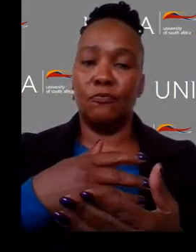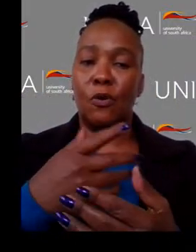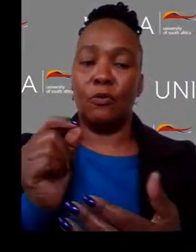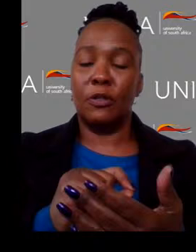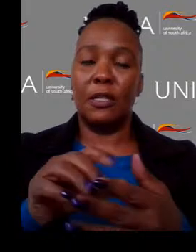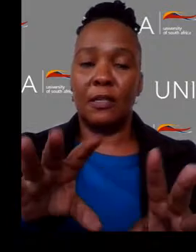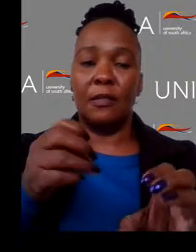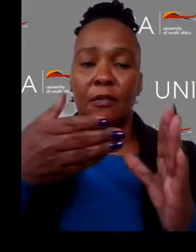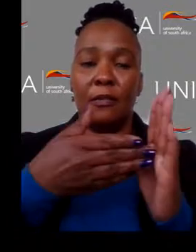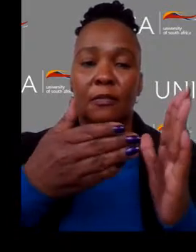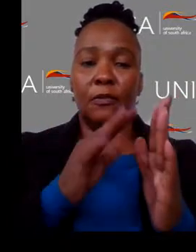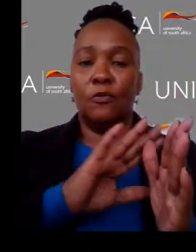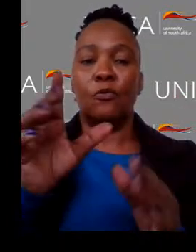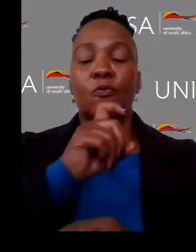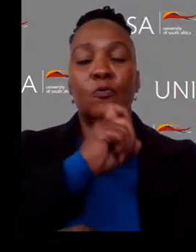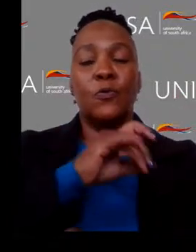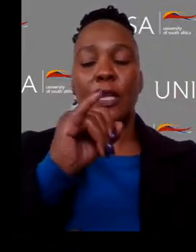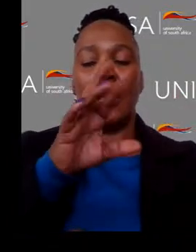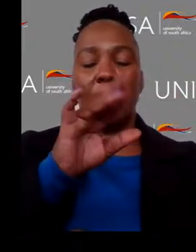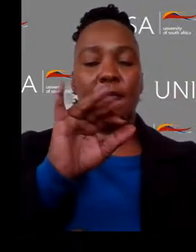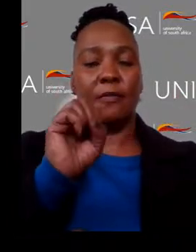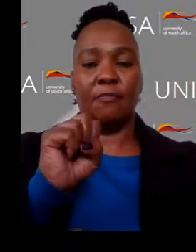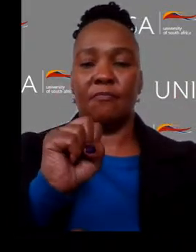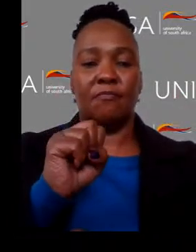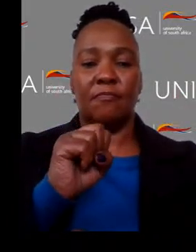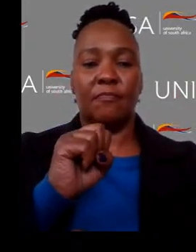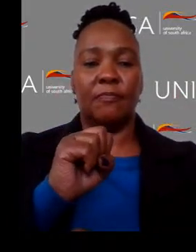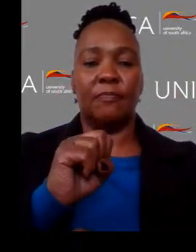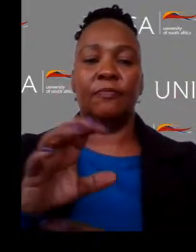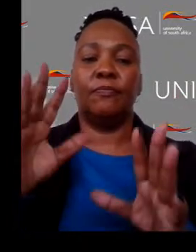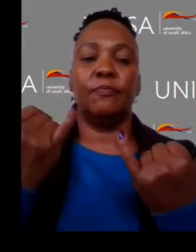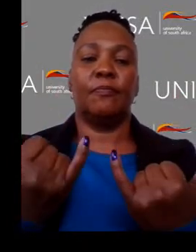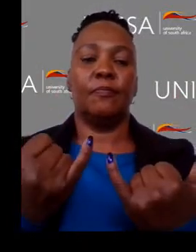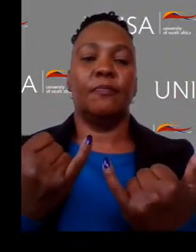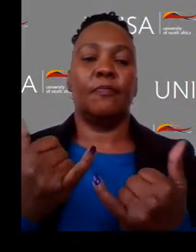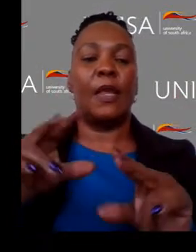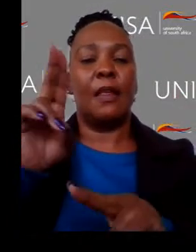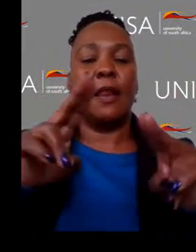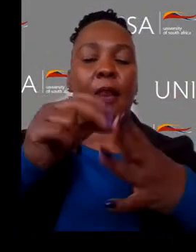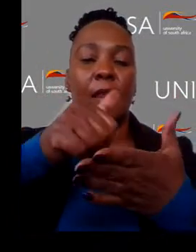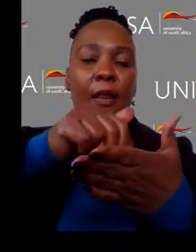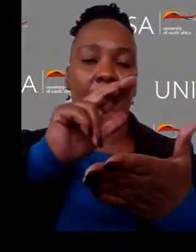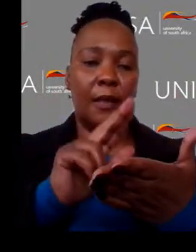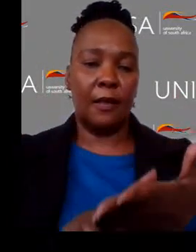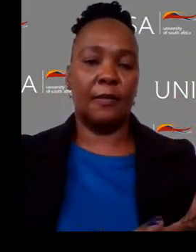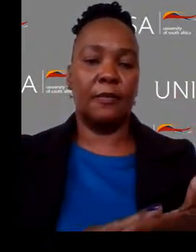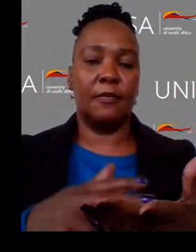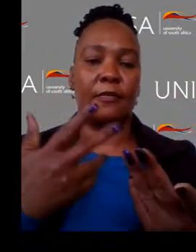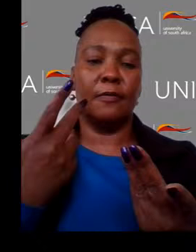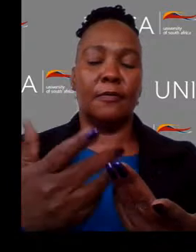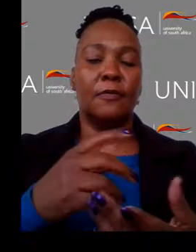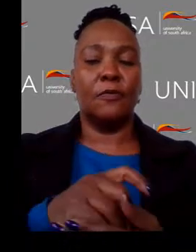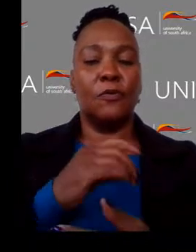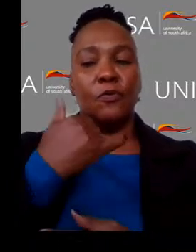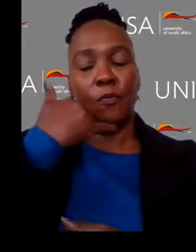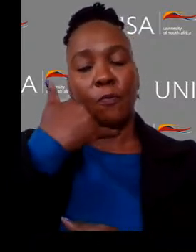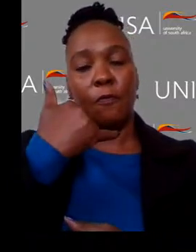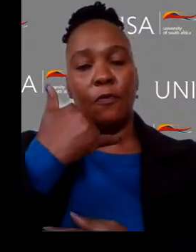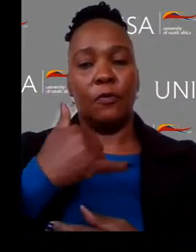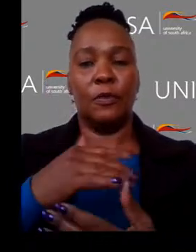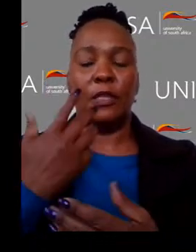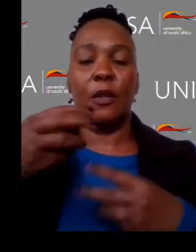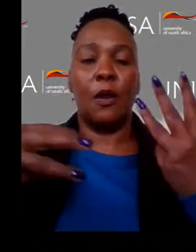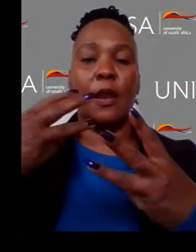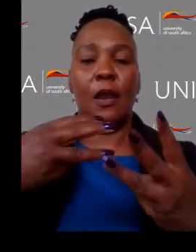invigilation. Now, where the Invigilator app only runs on your mobile phone, this one only works on a laptop or desktop